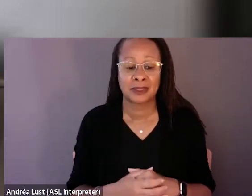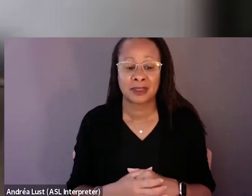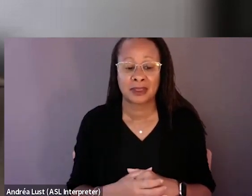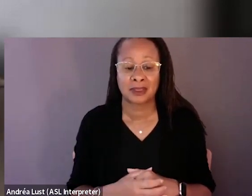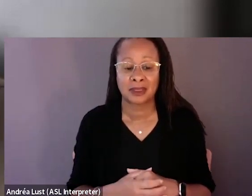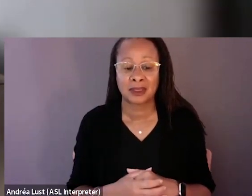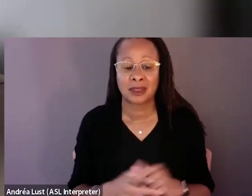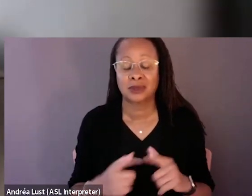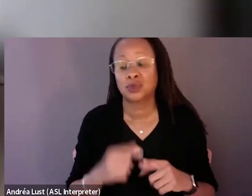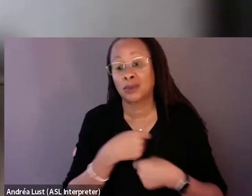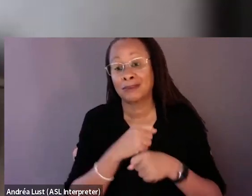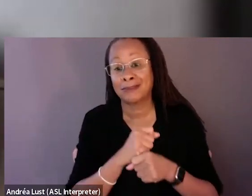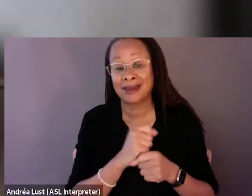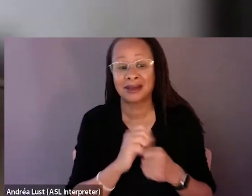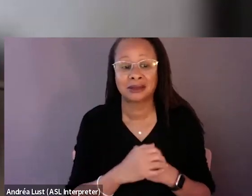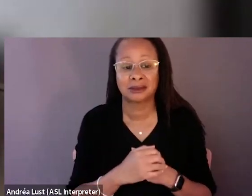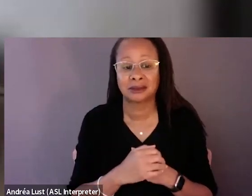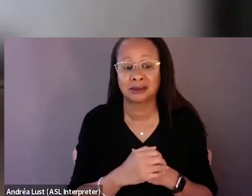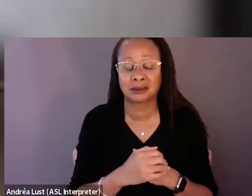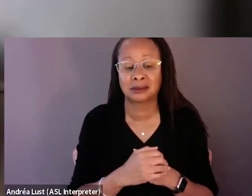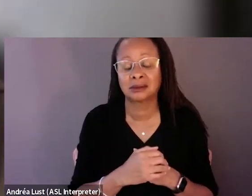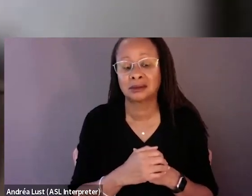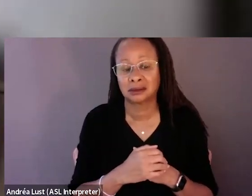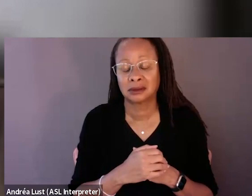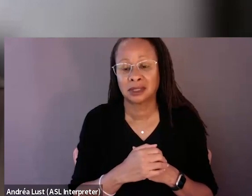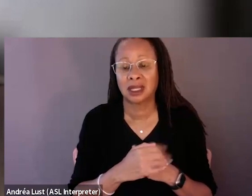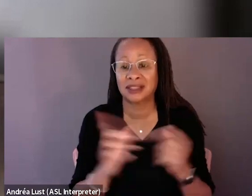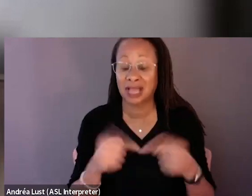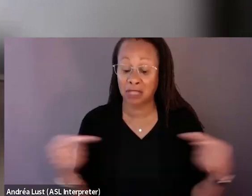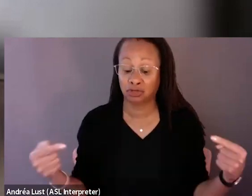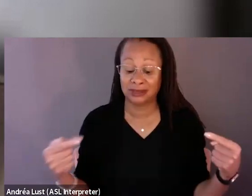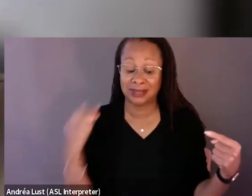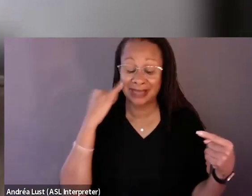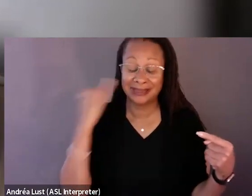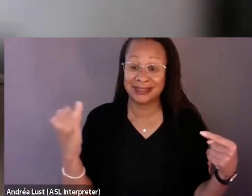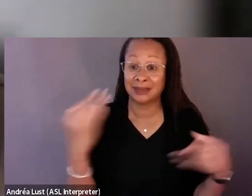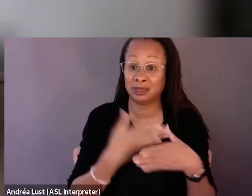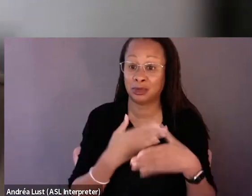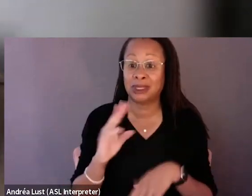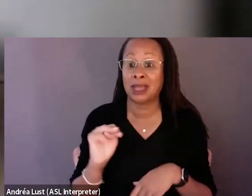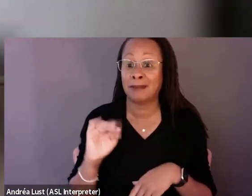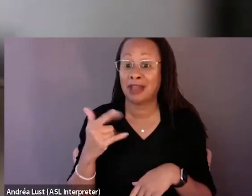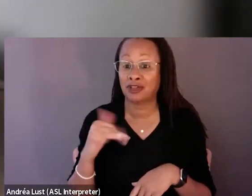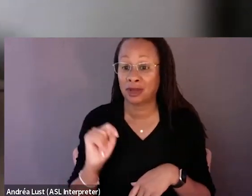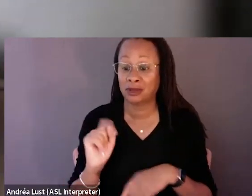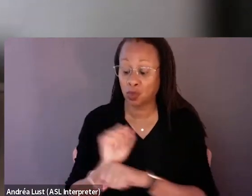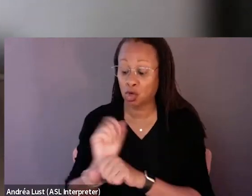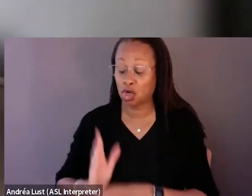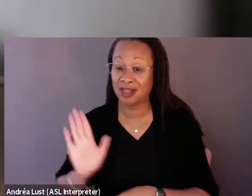to make the contract idea between the migrant workers side and the police